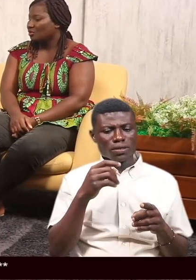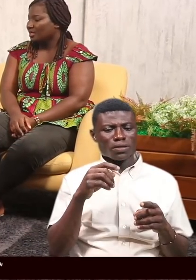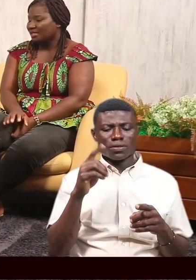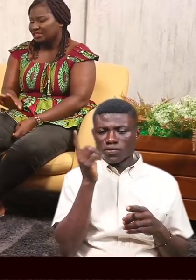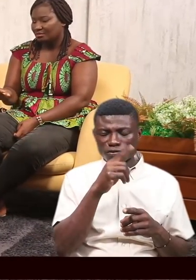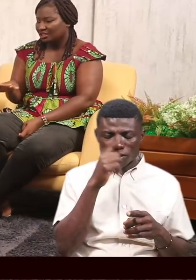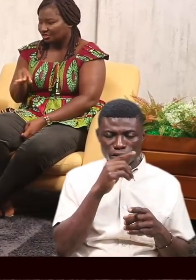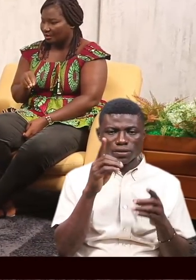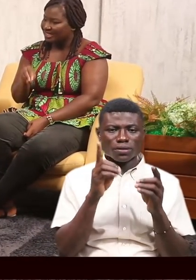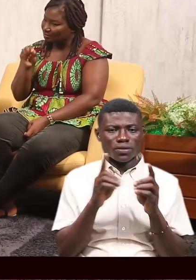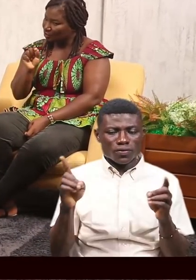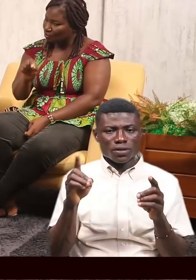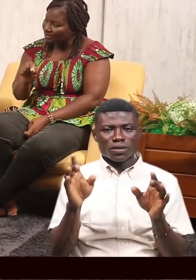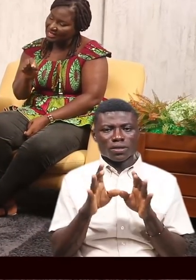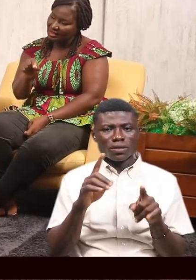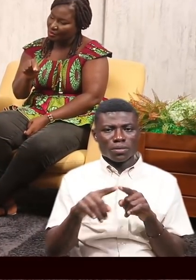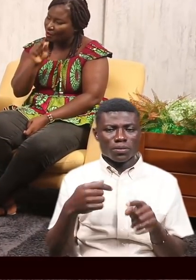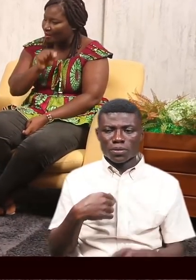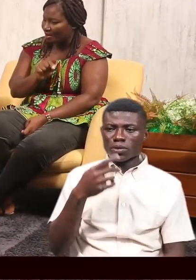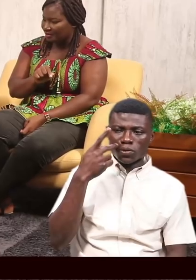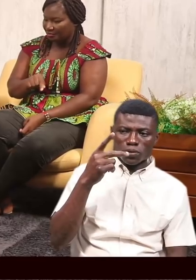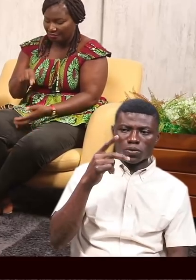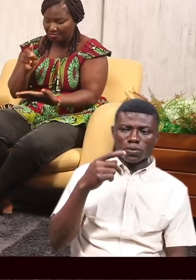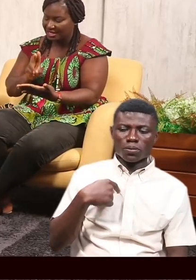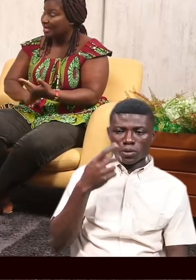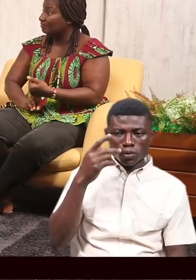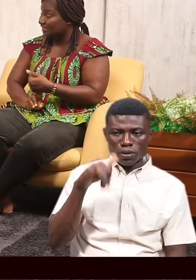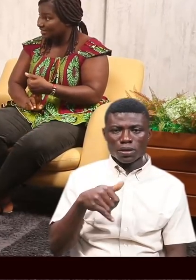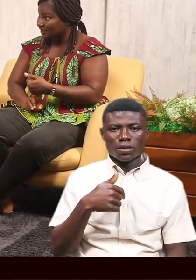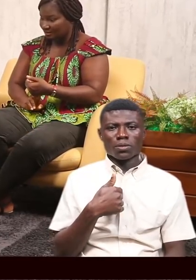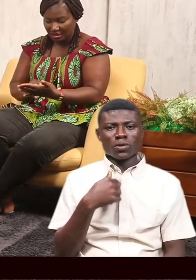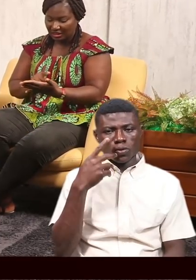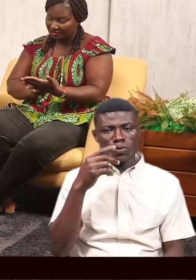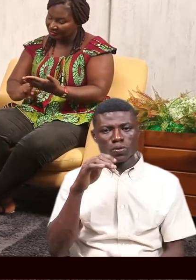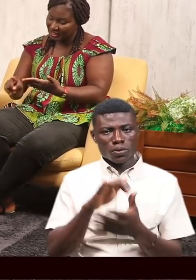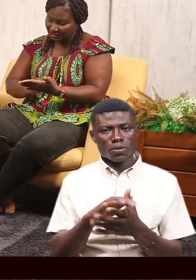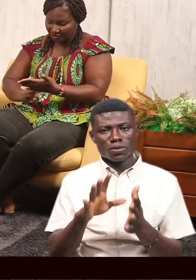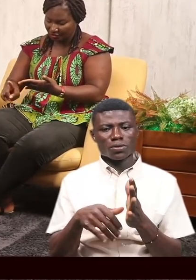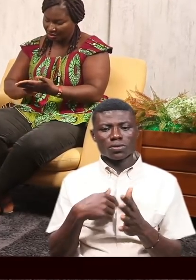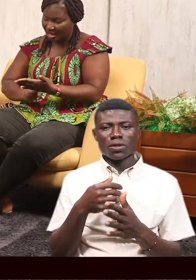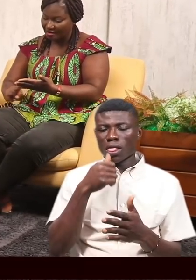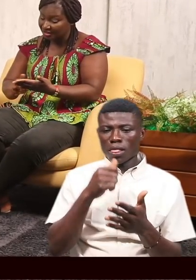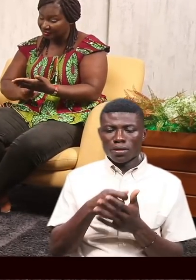certificate and no dey mean to me sure but me who say wa ware no me nya invitation it